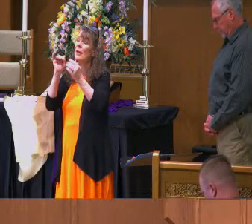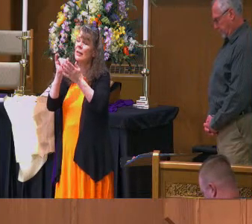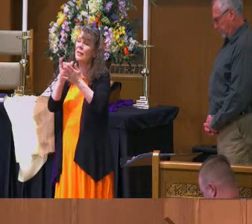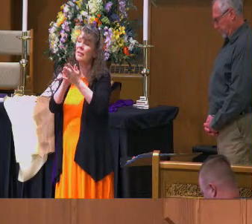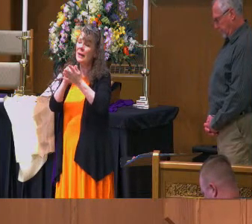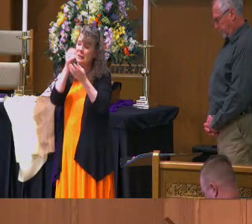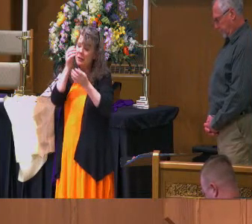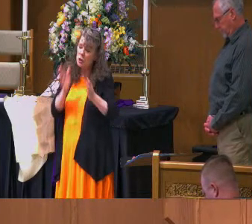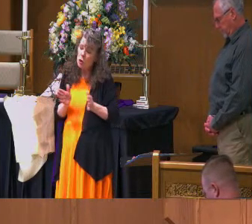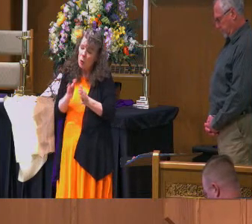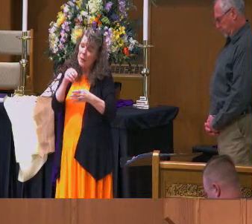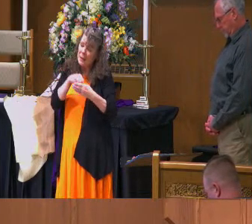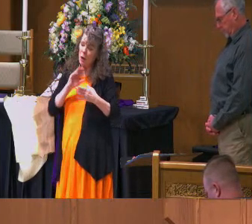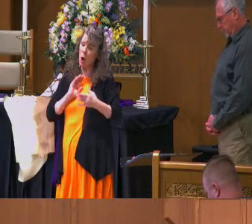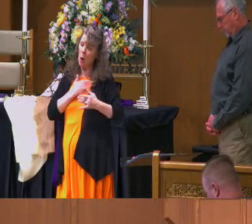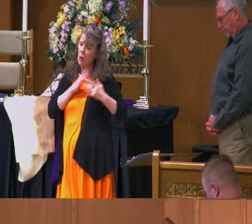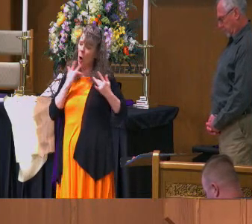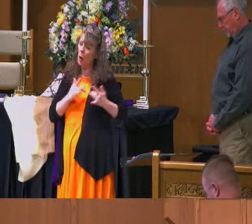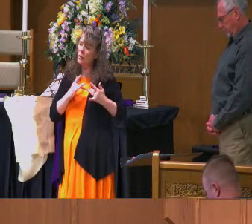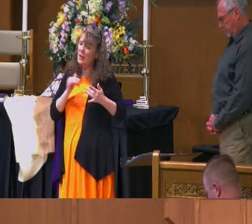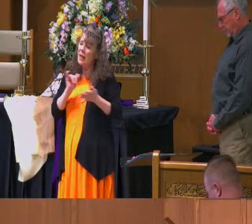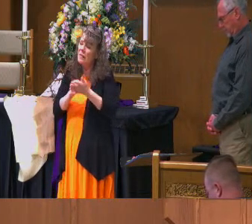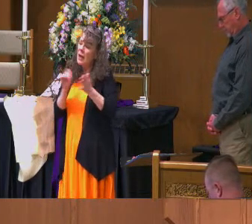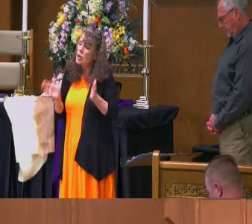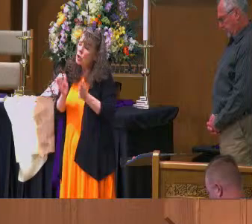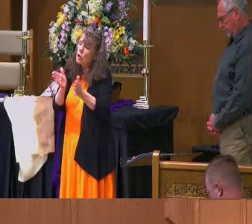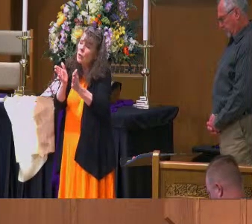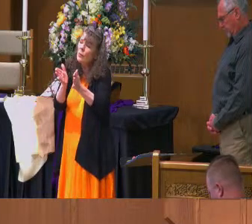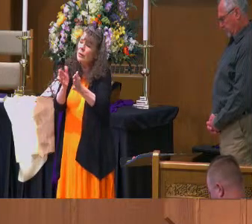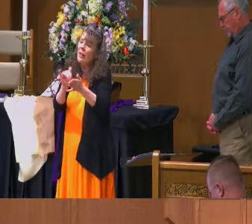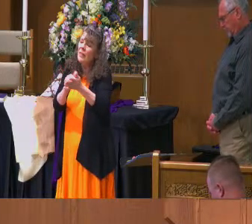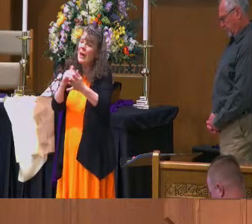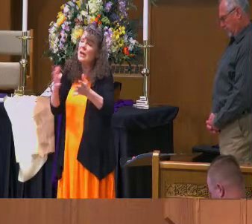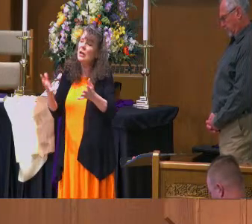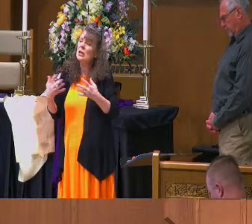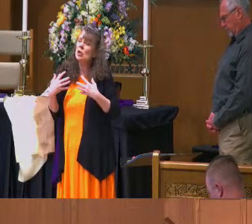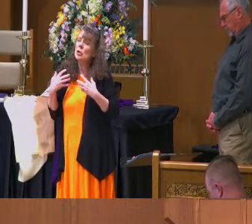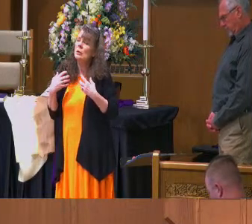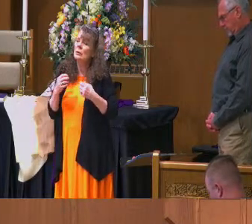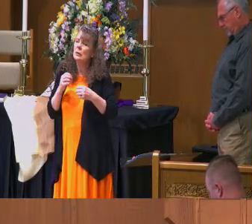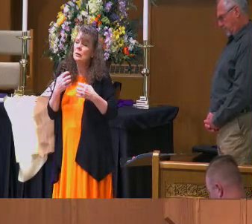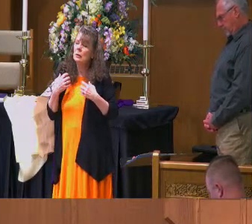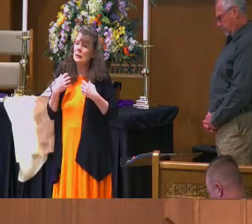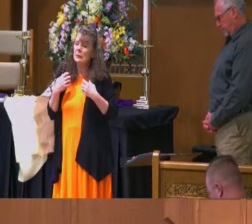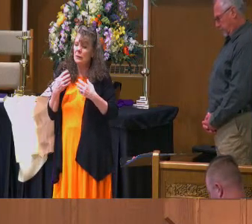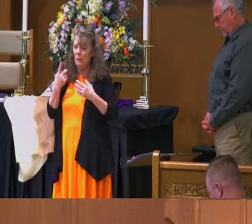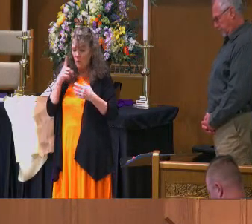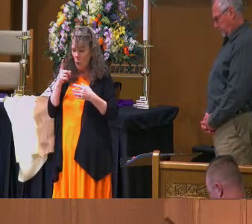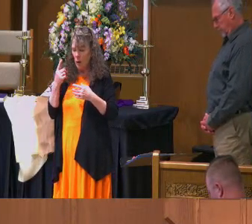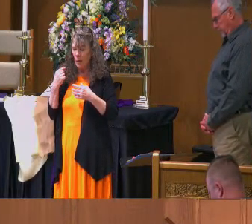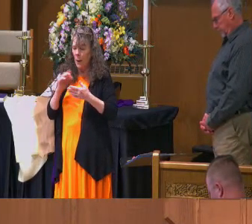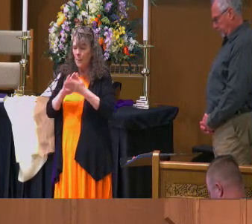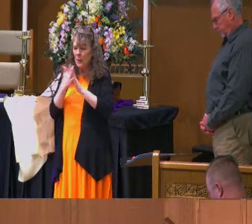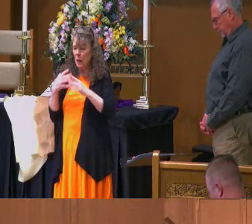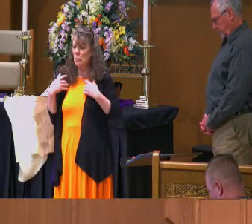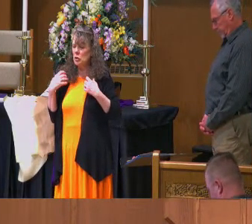hearts, that you would communicate this encouragement in order to strengthen us, fortify us, and make us